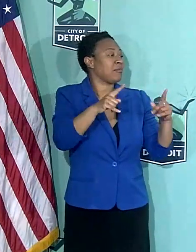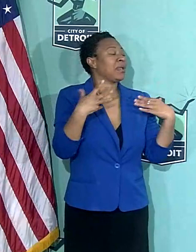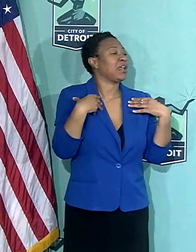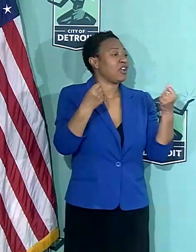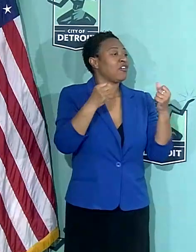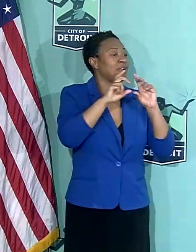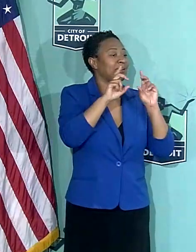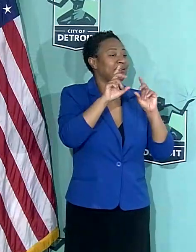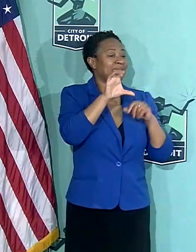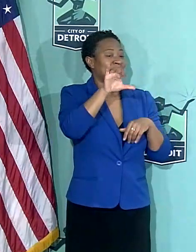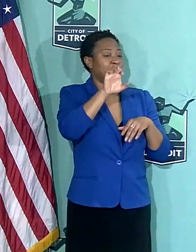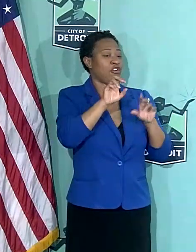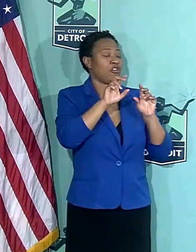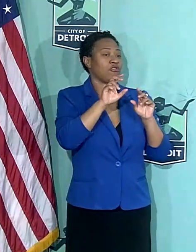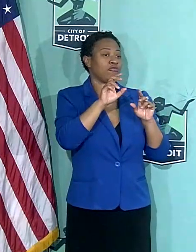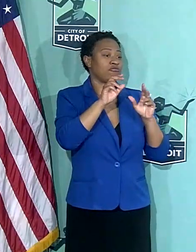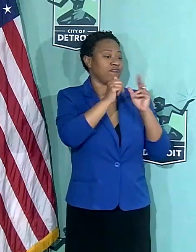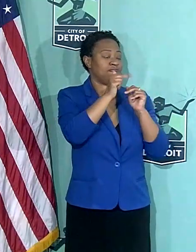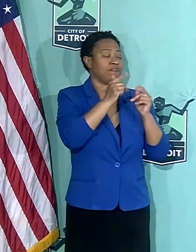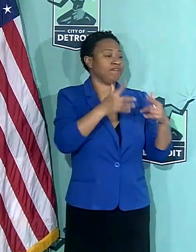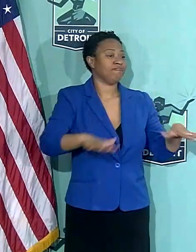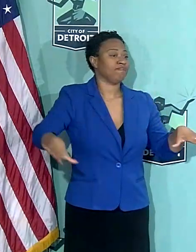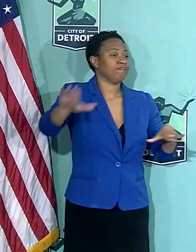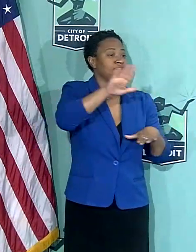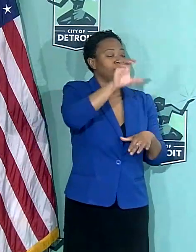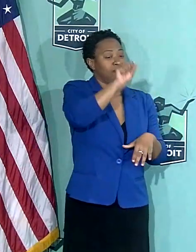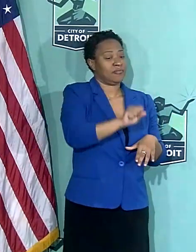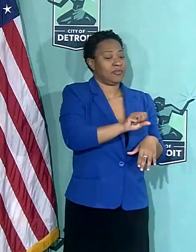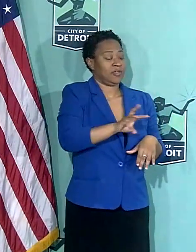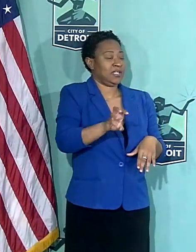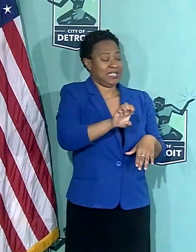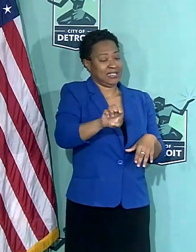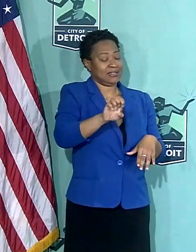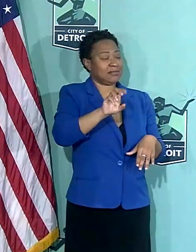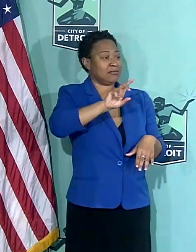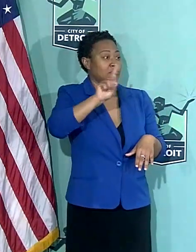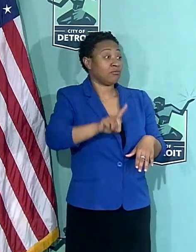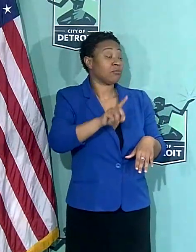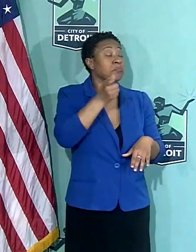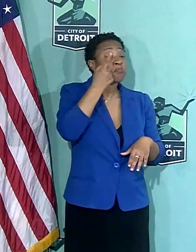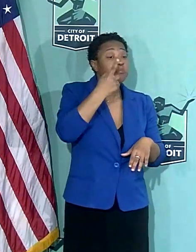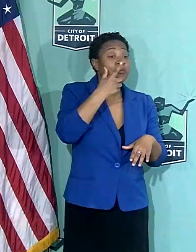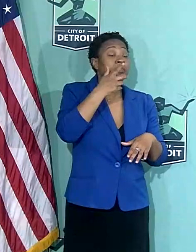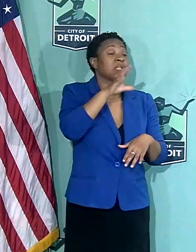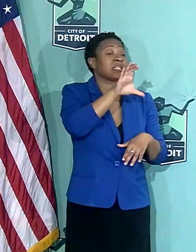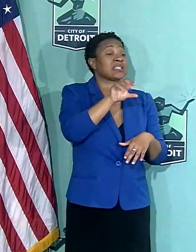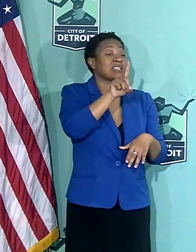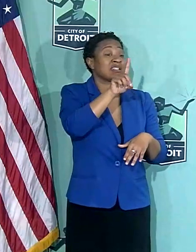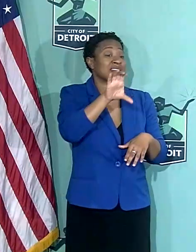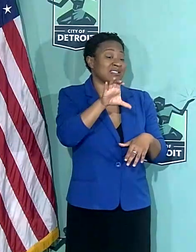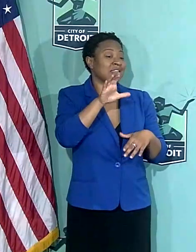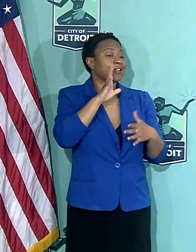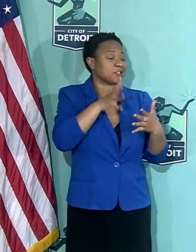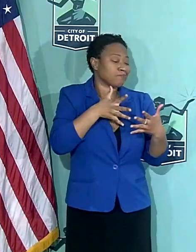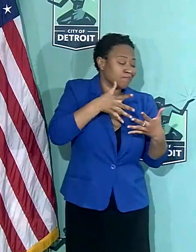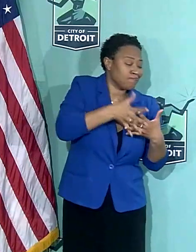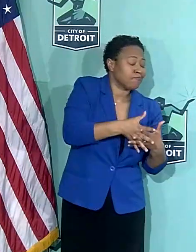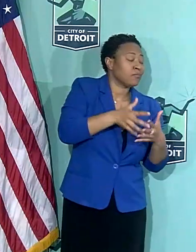Michigan. Of course, the CDC has been embedded in the health department for a while, and I think has taken the